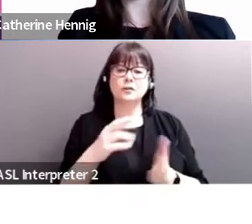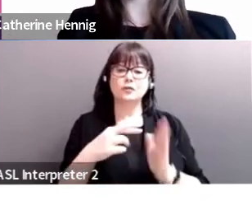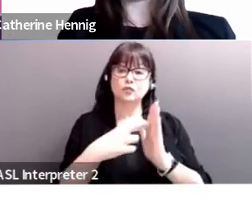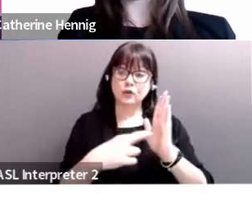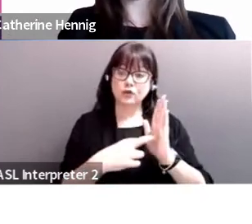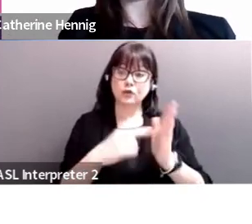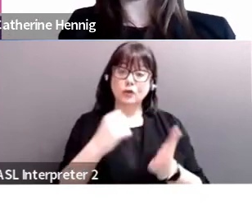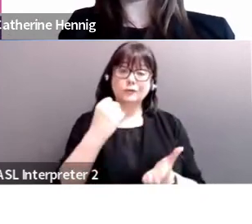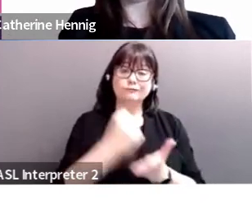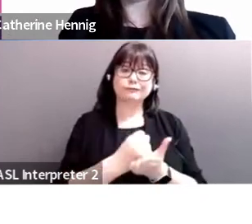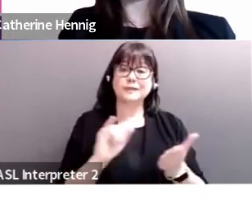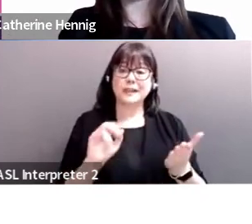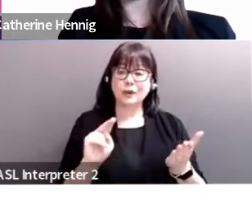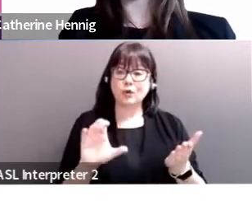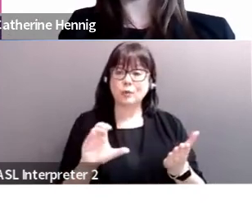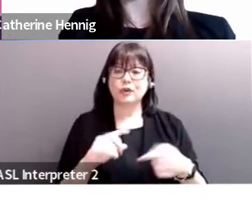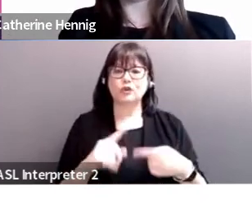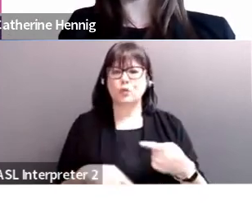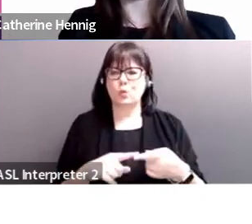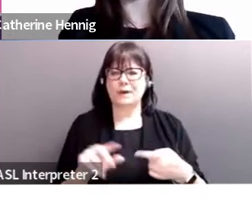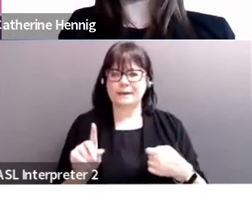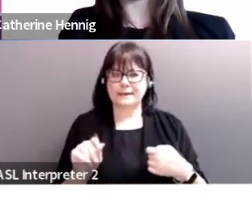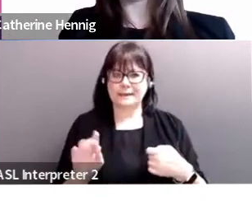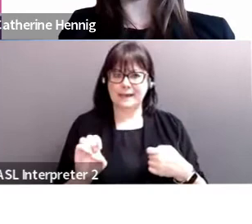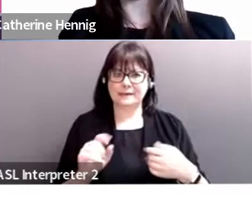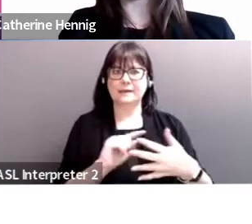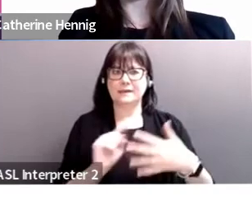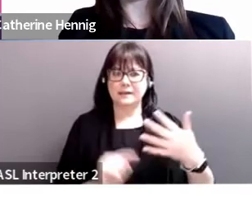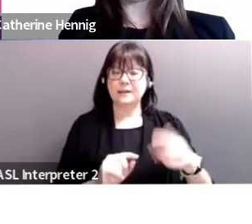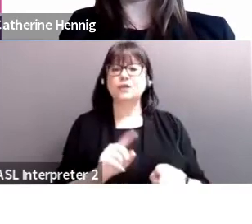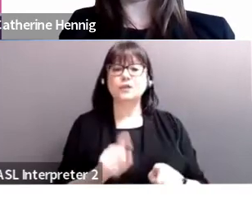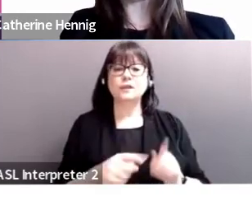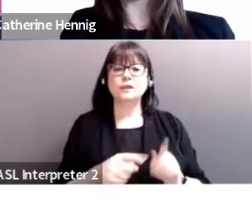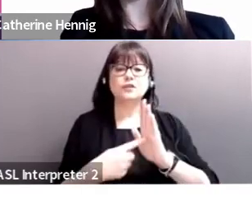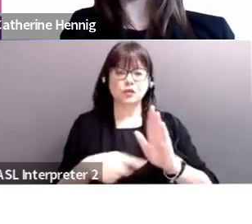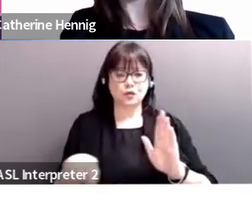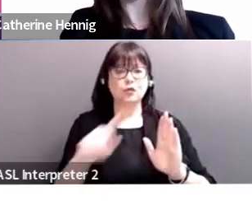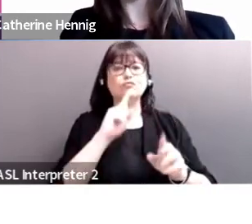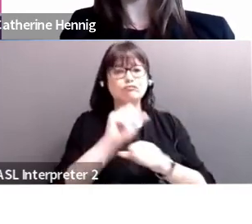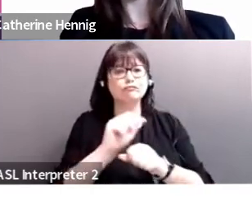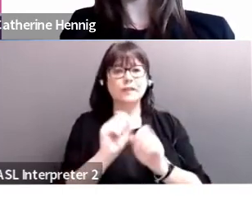all of this information is to show that your business is in fact a legal company and registered in Canada.